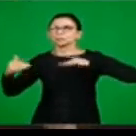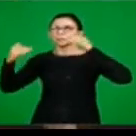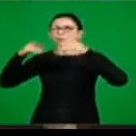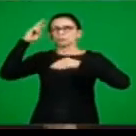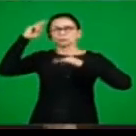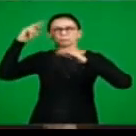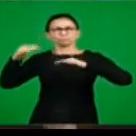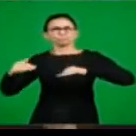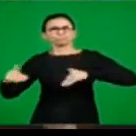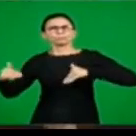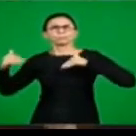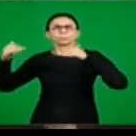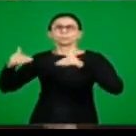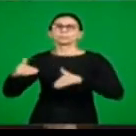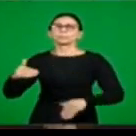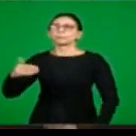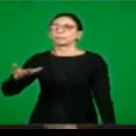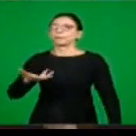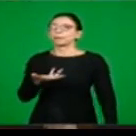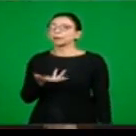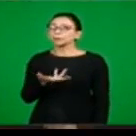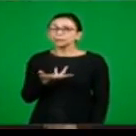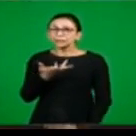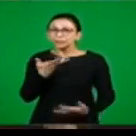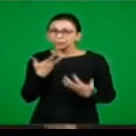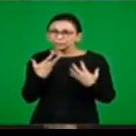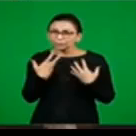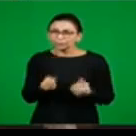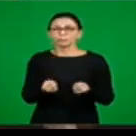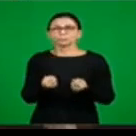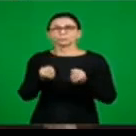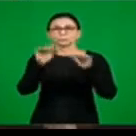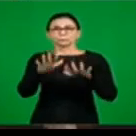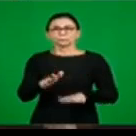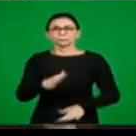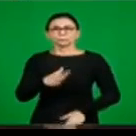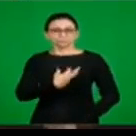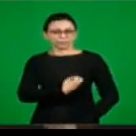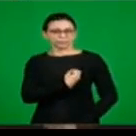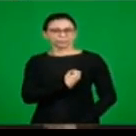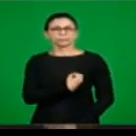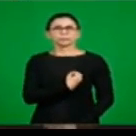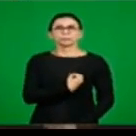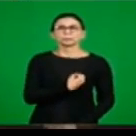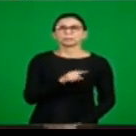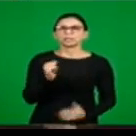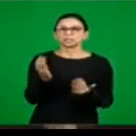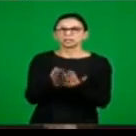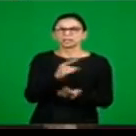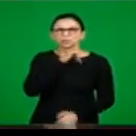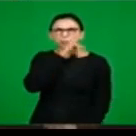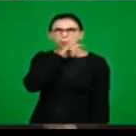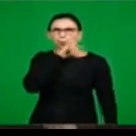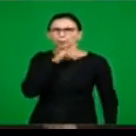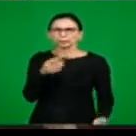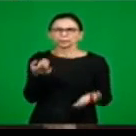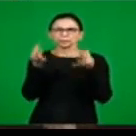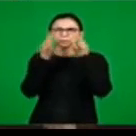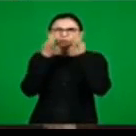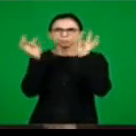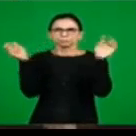Kings, Lord of Lords. And I want this blessing for my life. I'm not talking